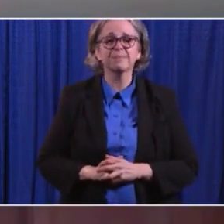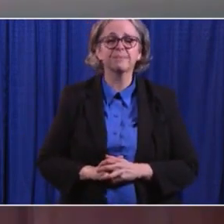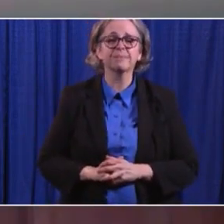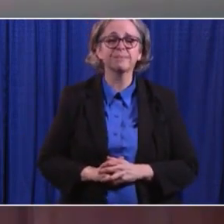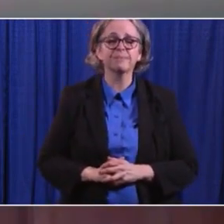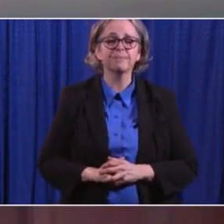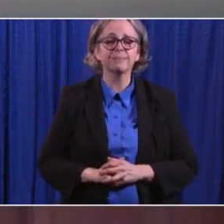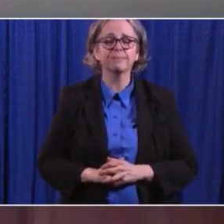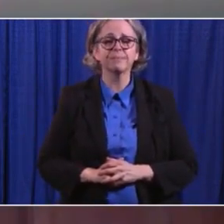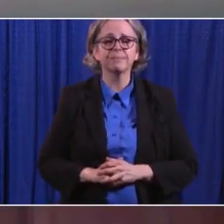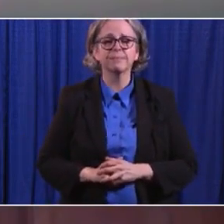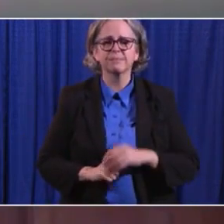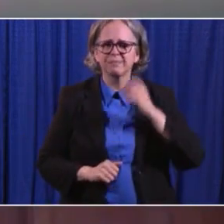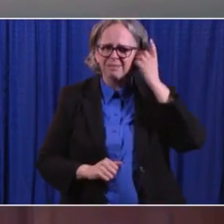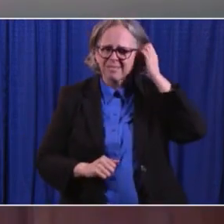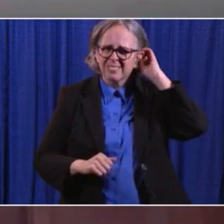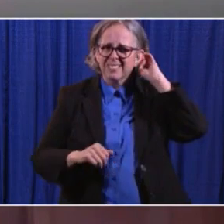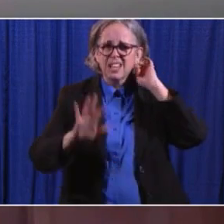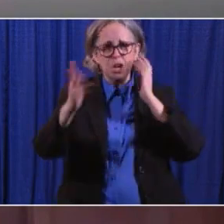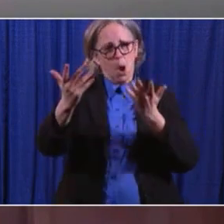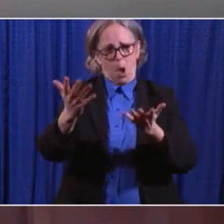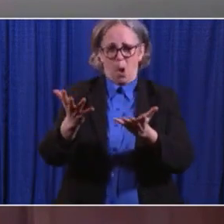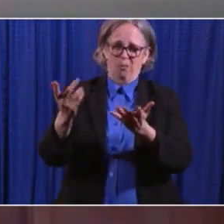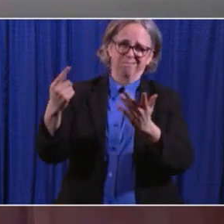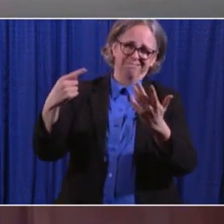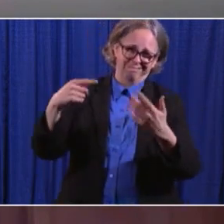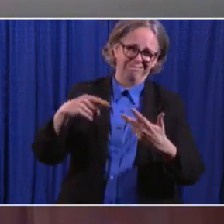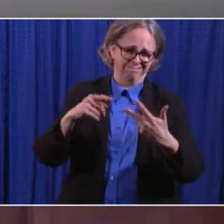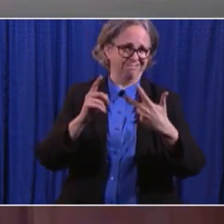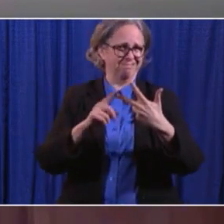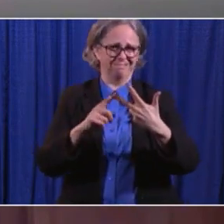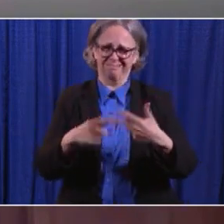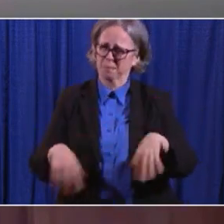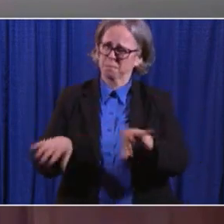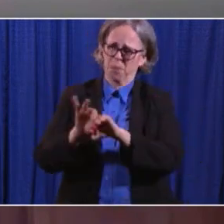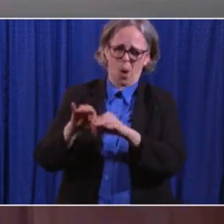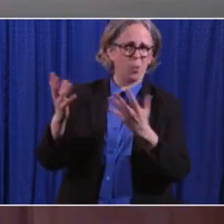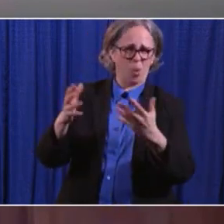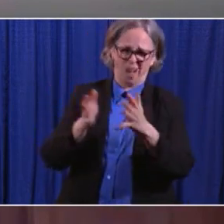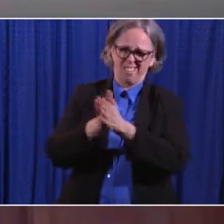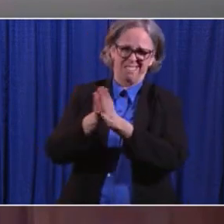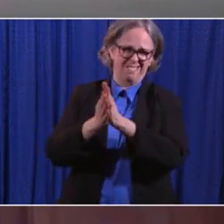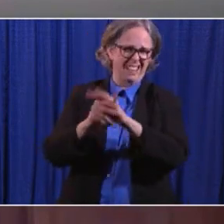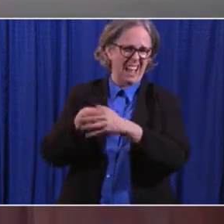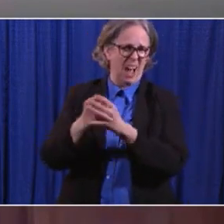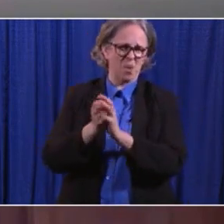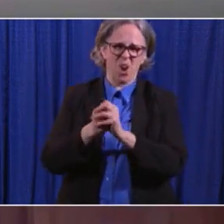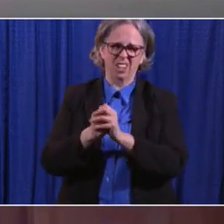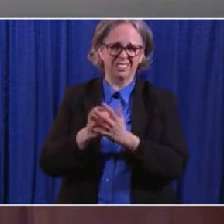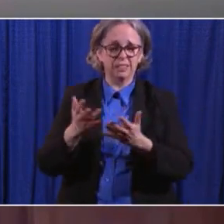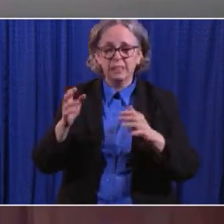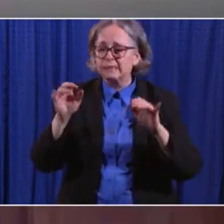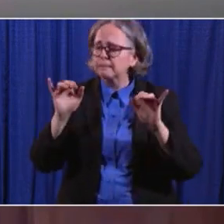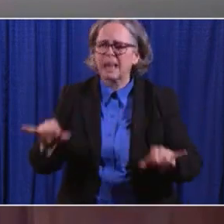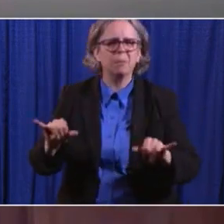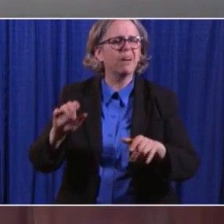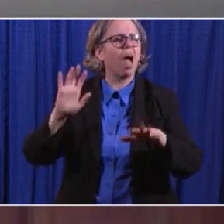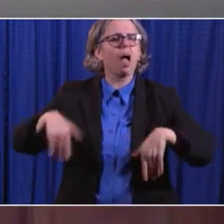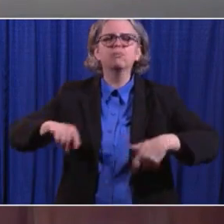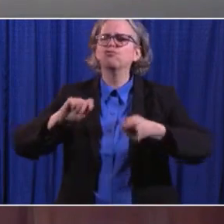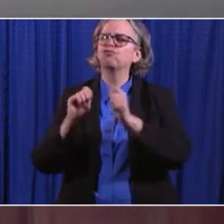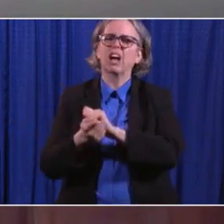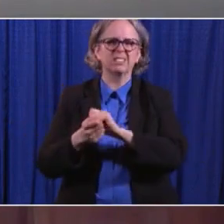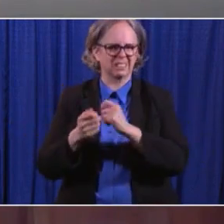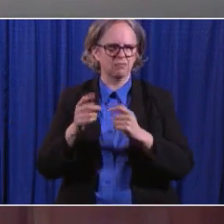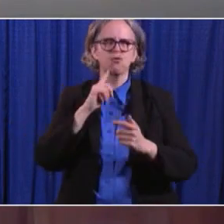Practicing good hand washing and routine disinfection. This hasn't changed, still a staple of reducing the spread of the